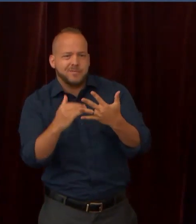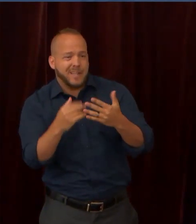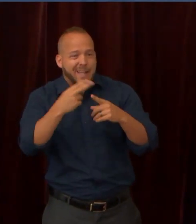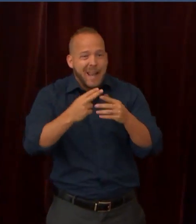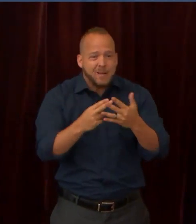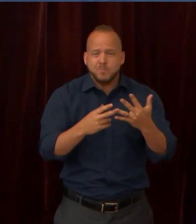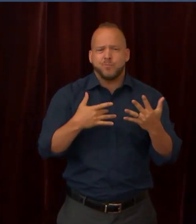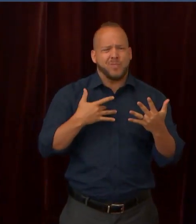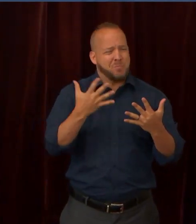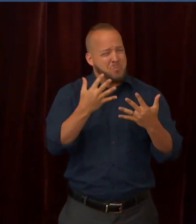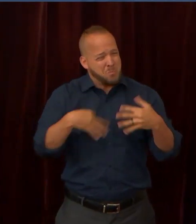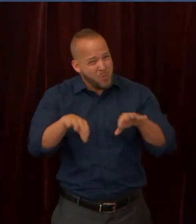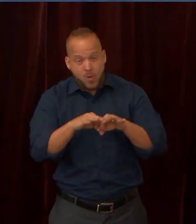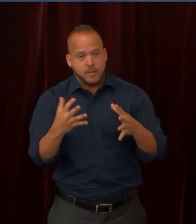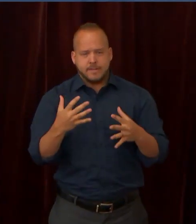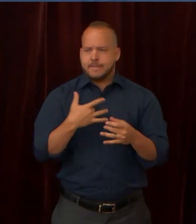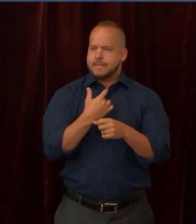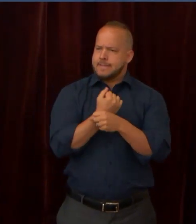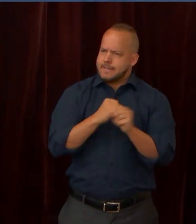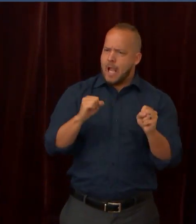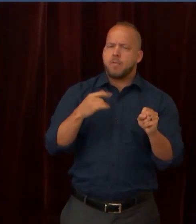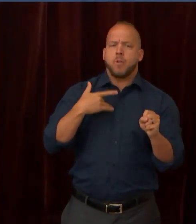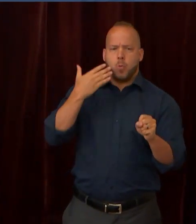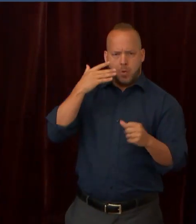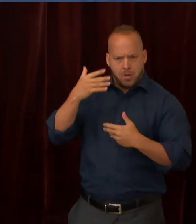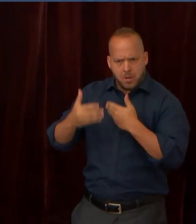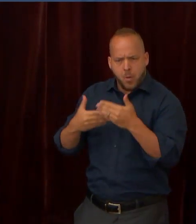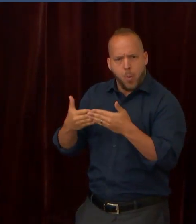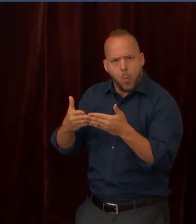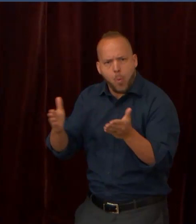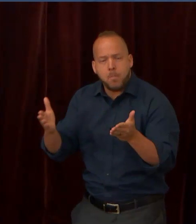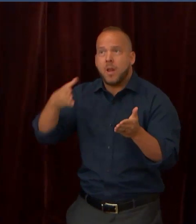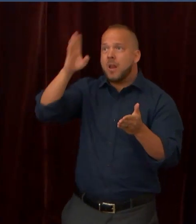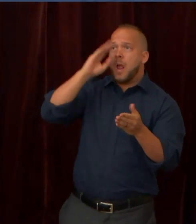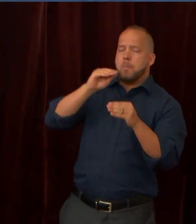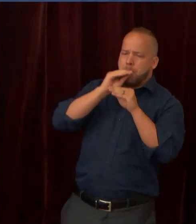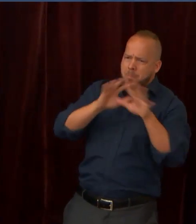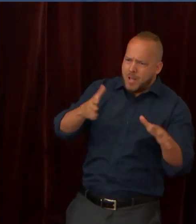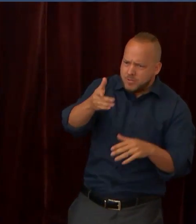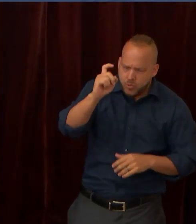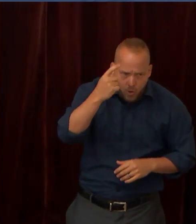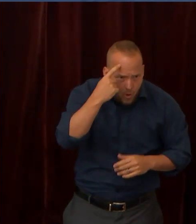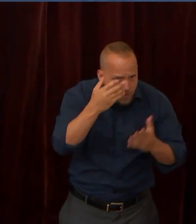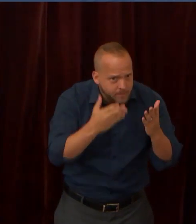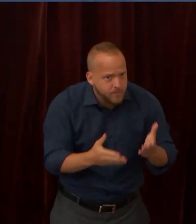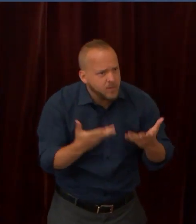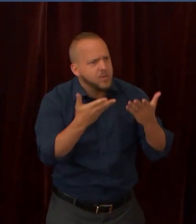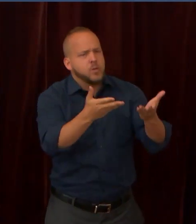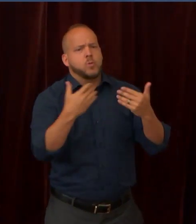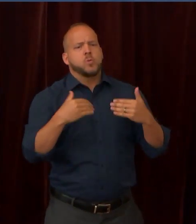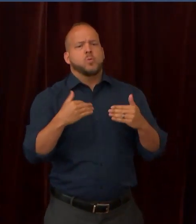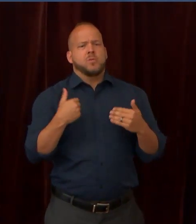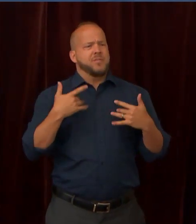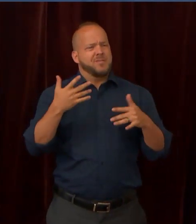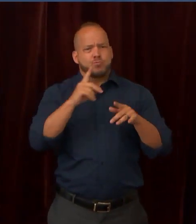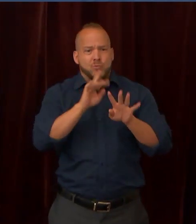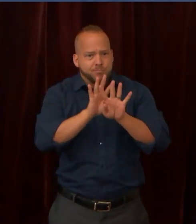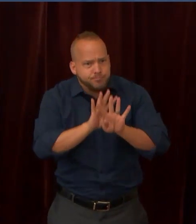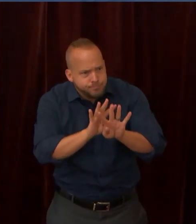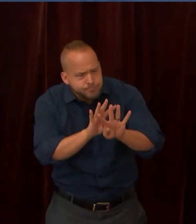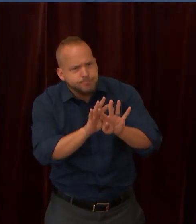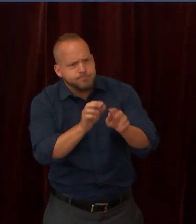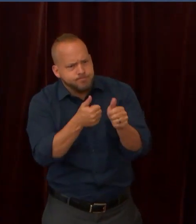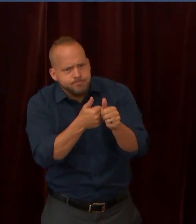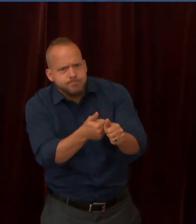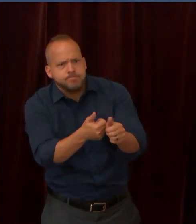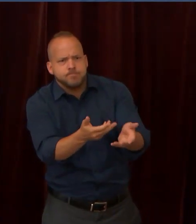services. And may God bless you, Governor, with endless strength as you lead the battalions of elected leaders, public servants, frontline healthcare providers, first responders,